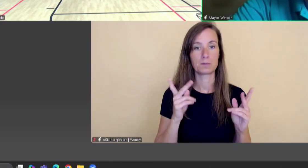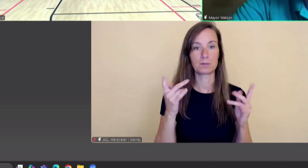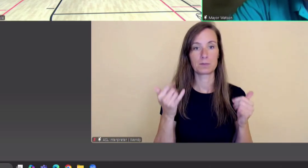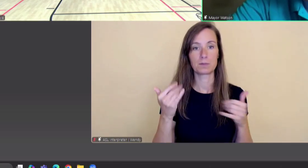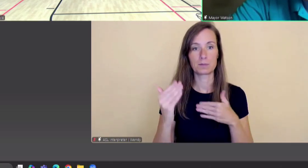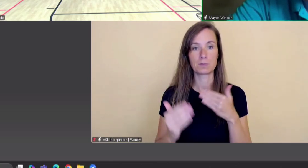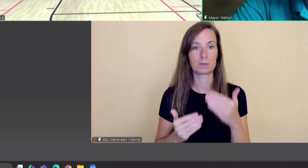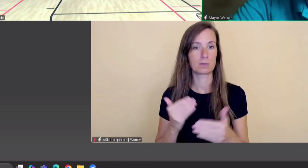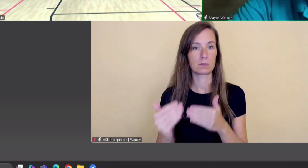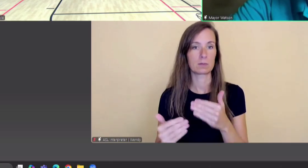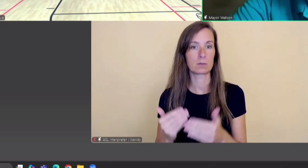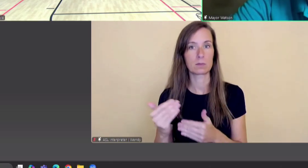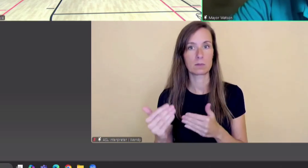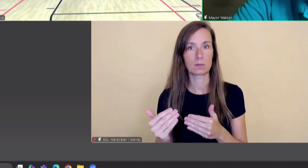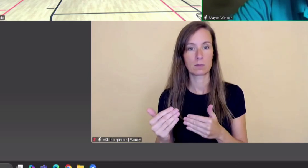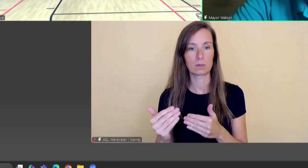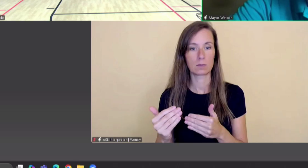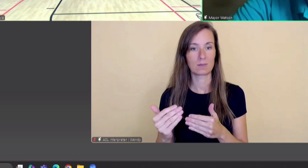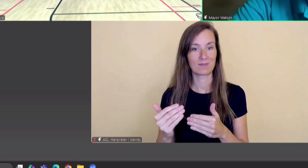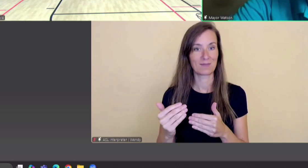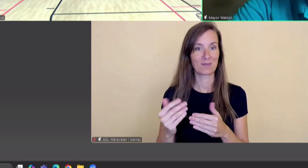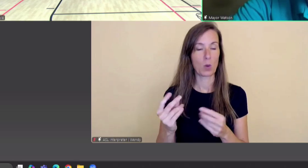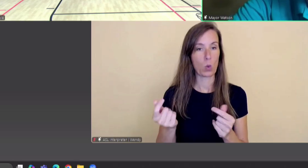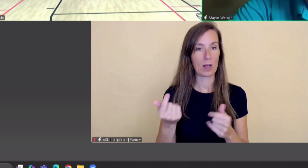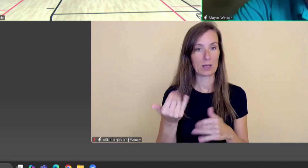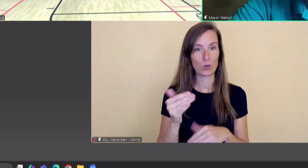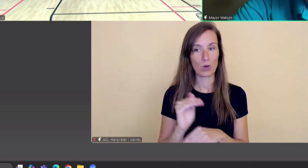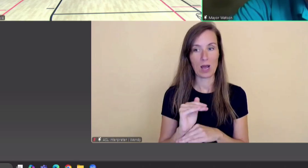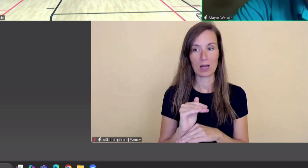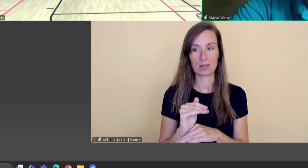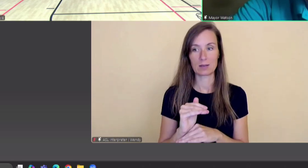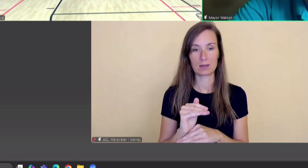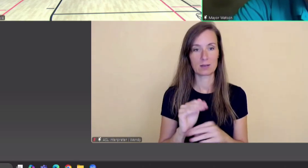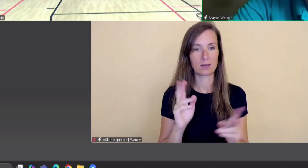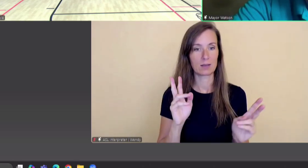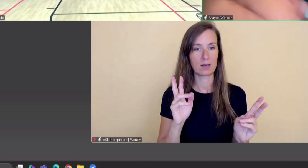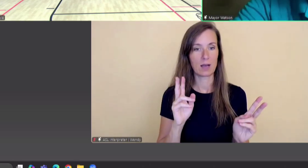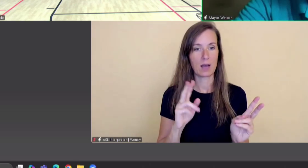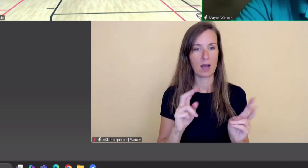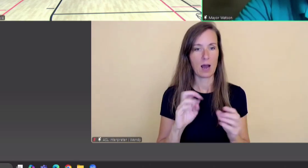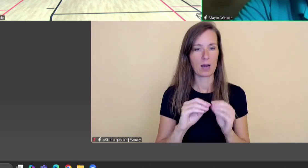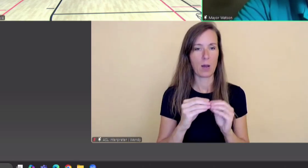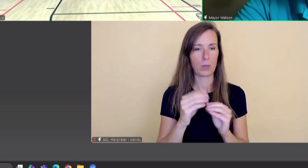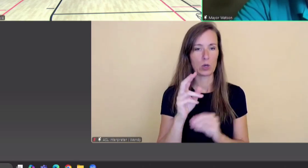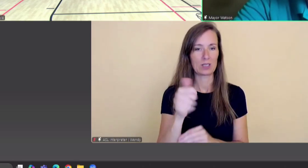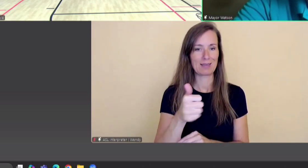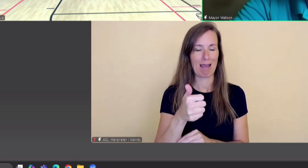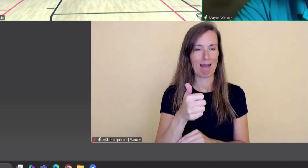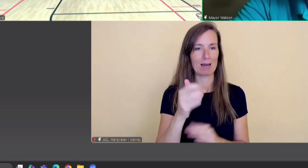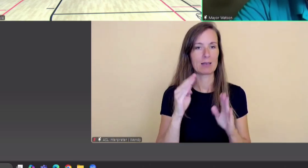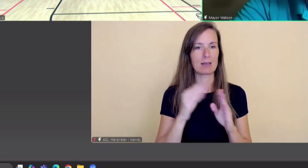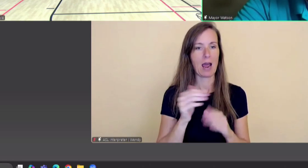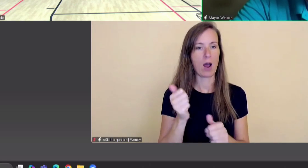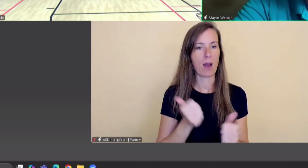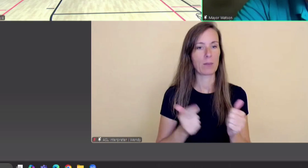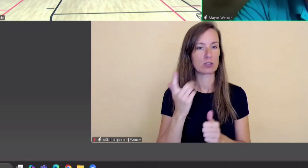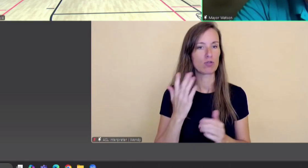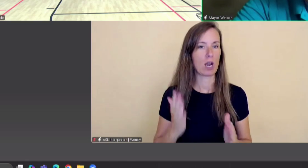at a breakneck pace tonight. Item 10 is the Town Administrator Report. Mr. Galloway.